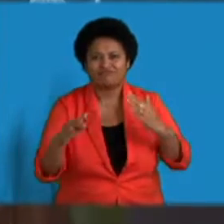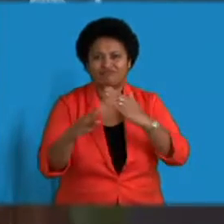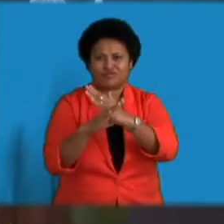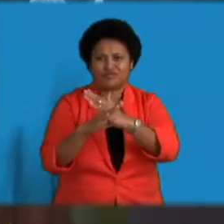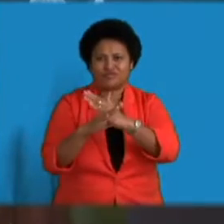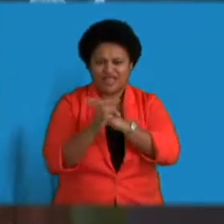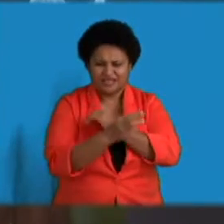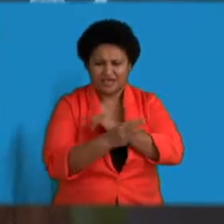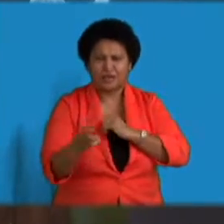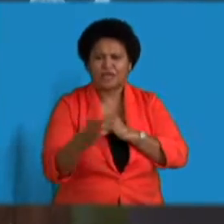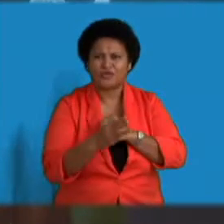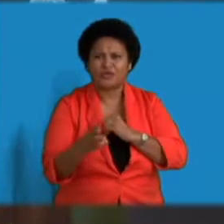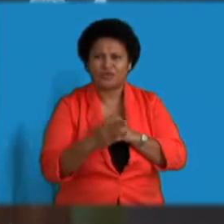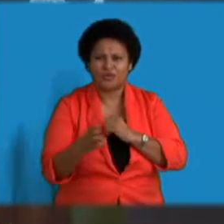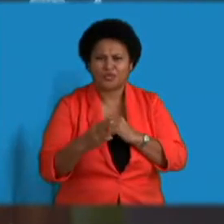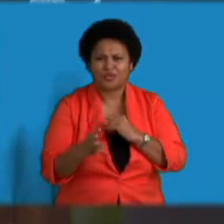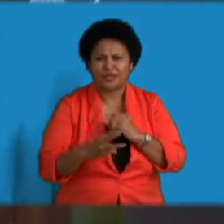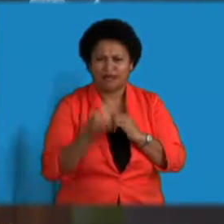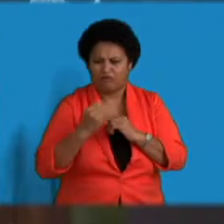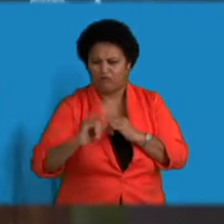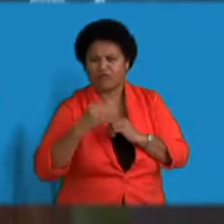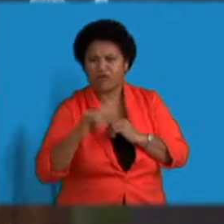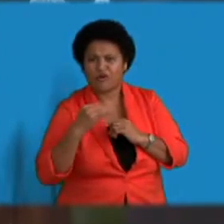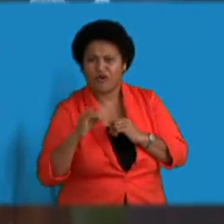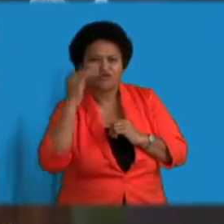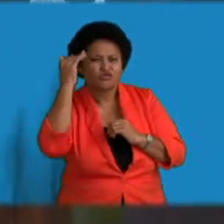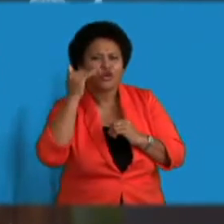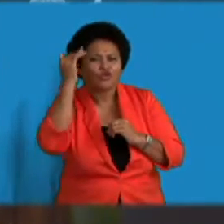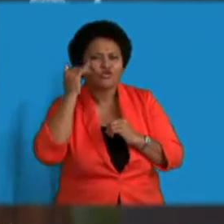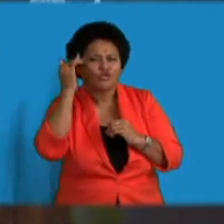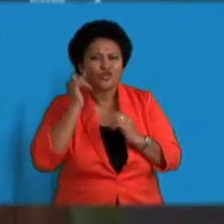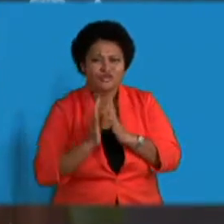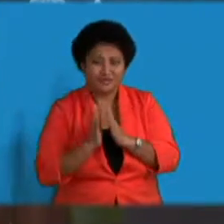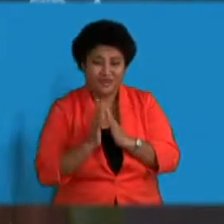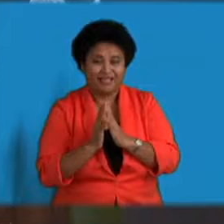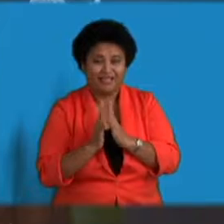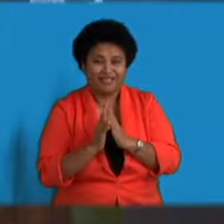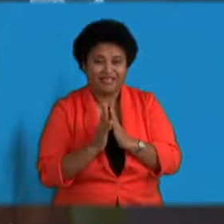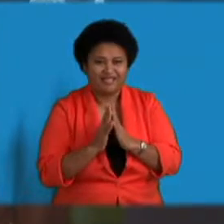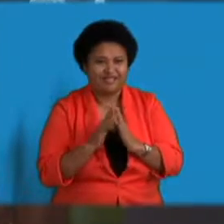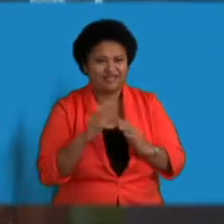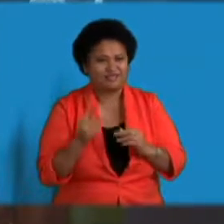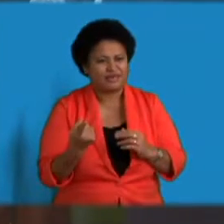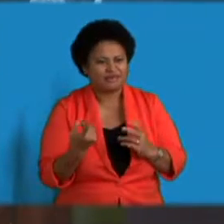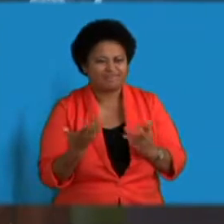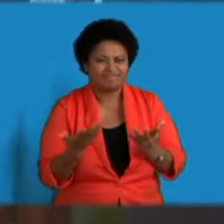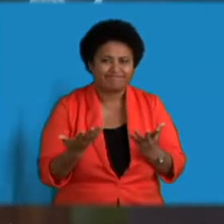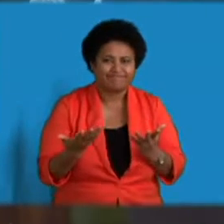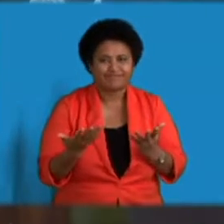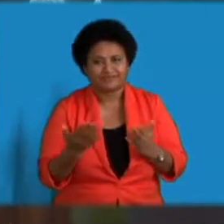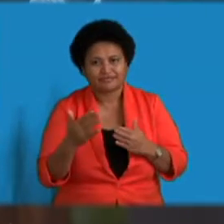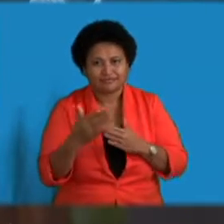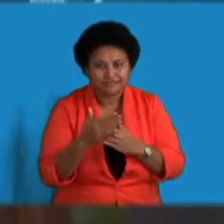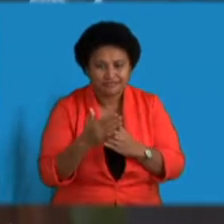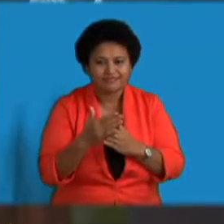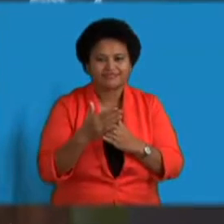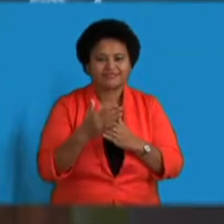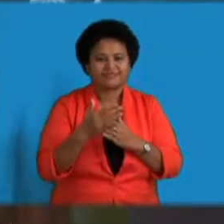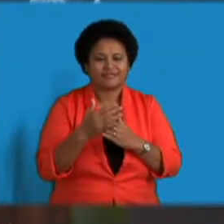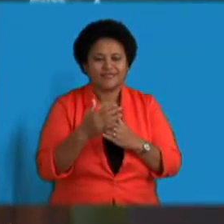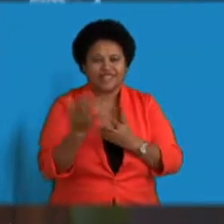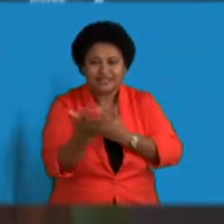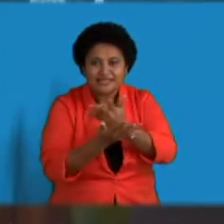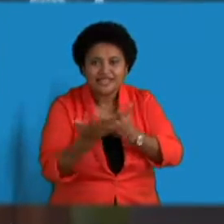words which is not correctly spelled, but we haven't gone through, completed the discussion. So that